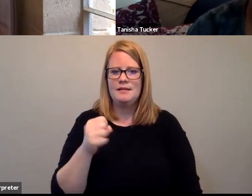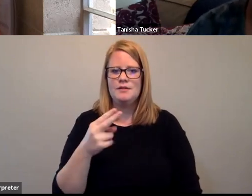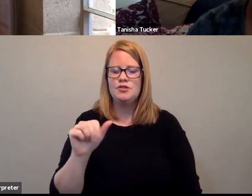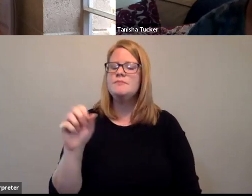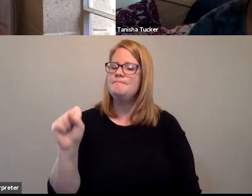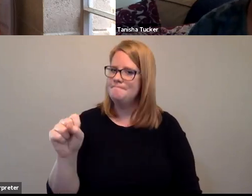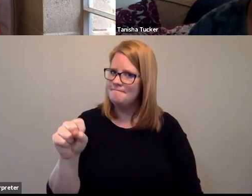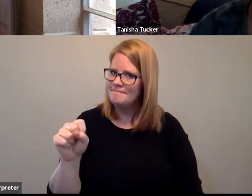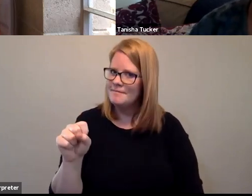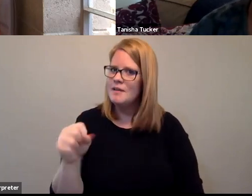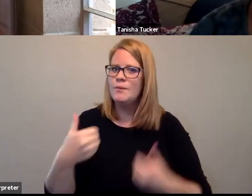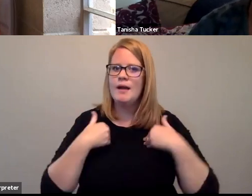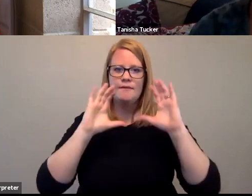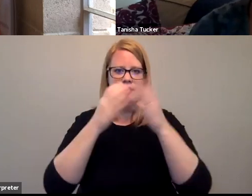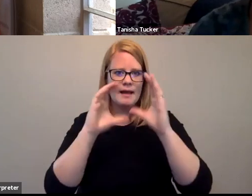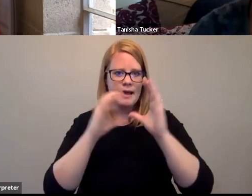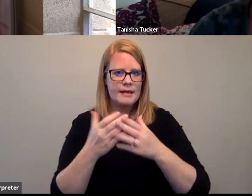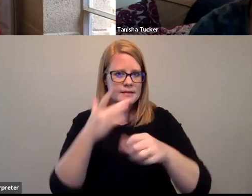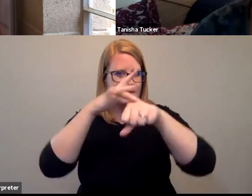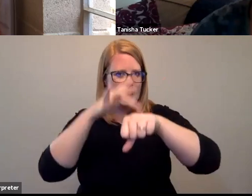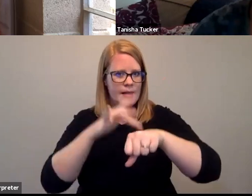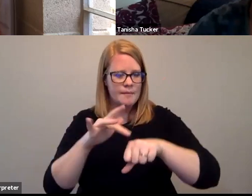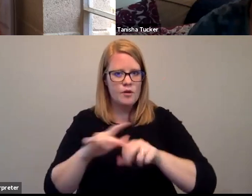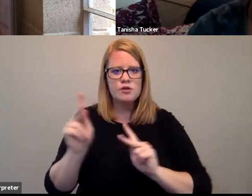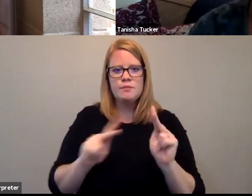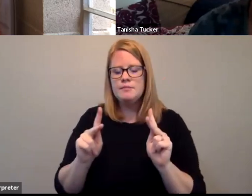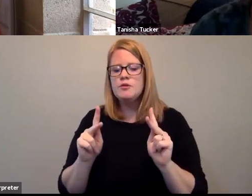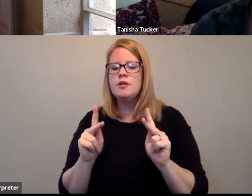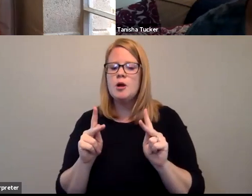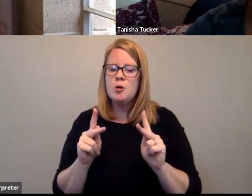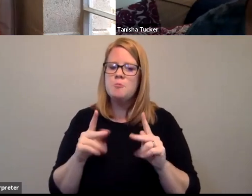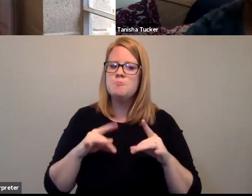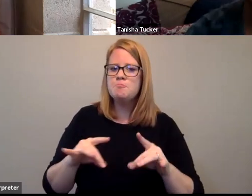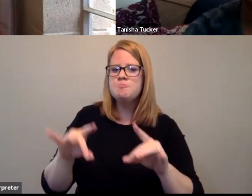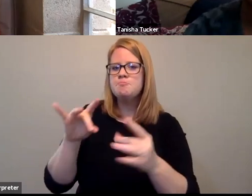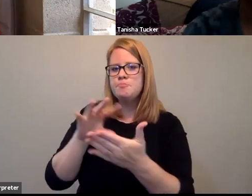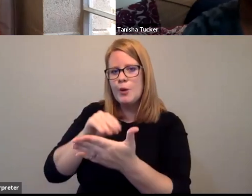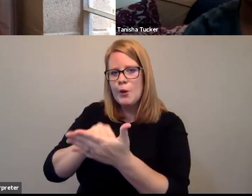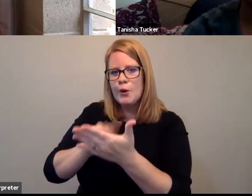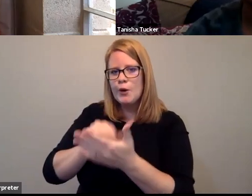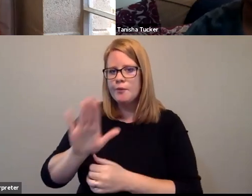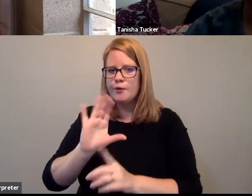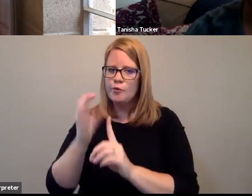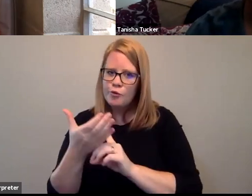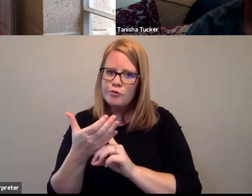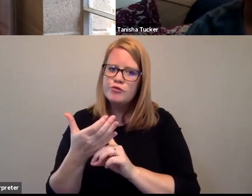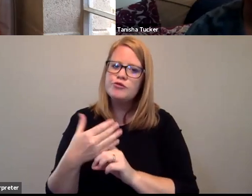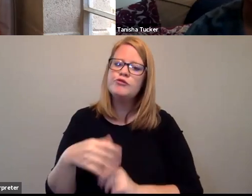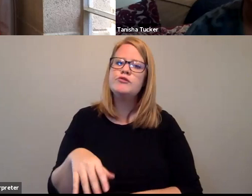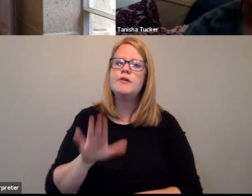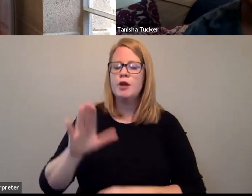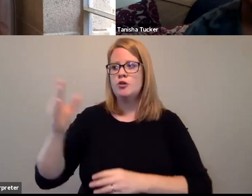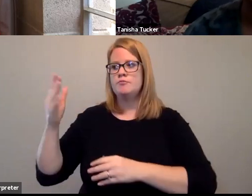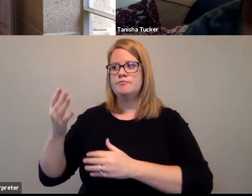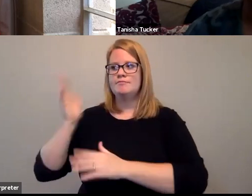their way back to that camp, back to, the culture and back to their roots. And even if that's the